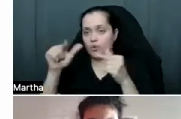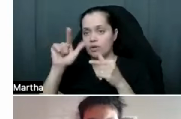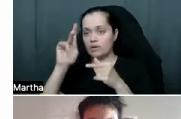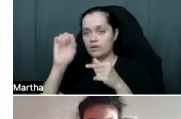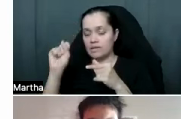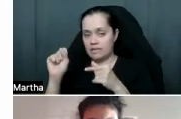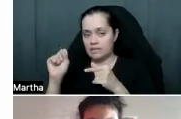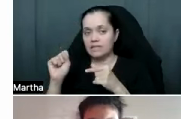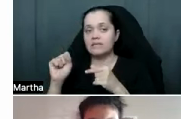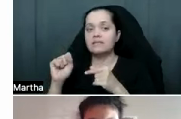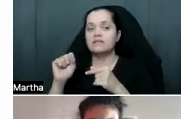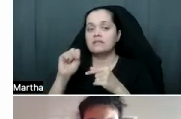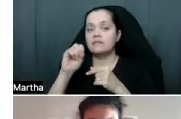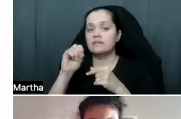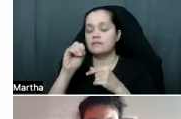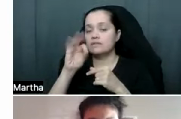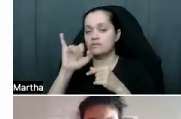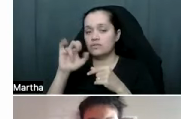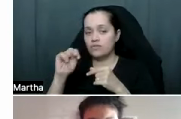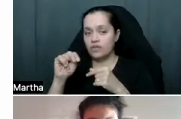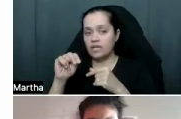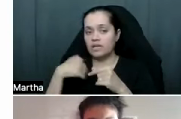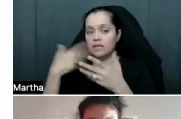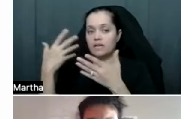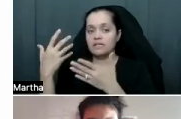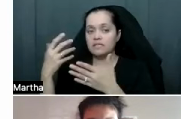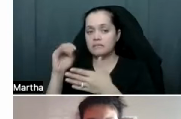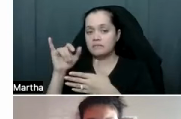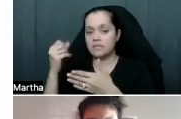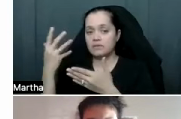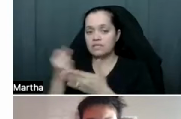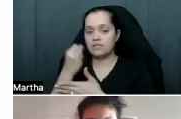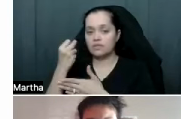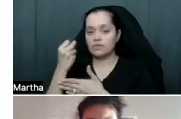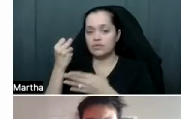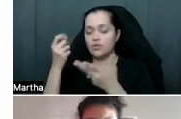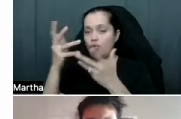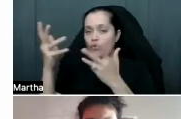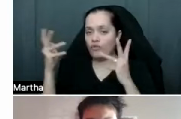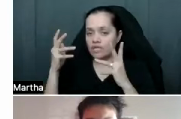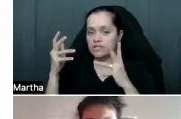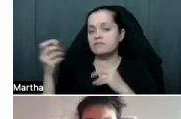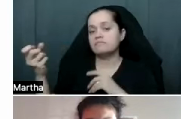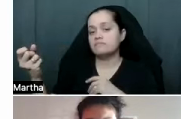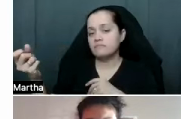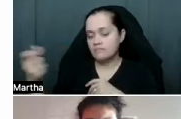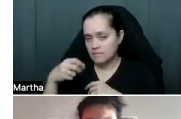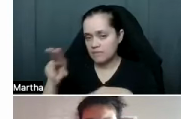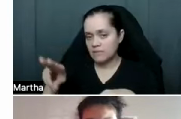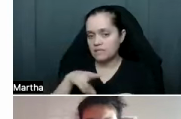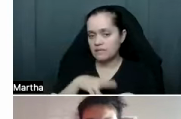Lakes. So Sophia Milos has earned ovations. Well, sure, she's an actress,